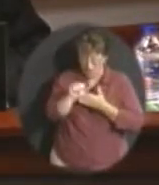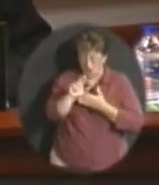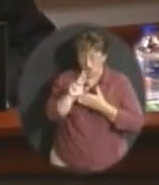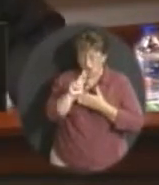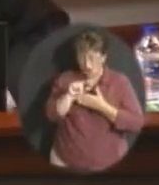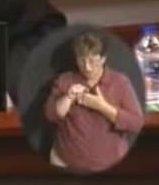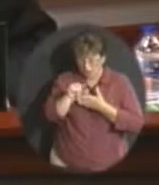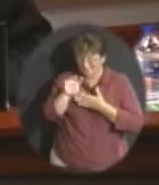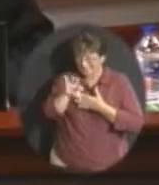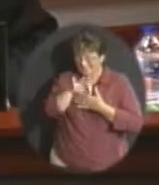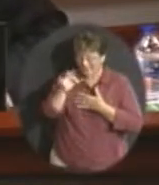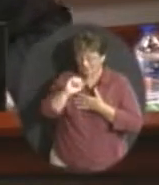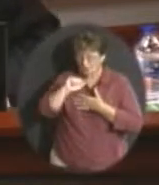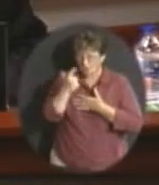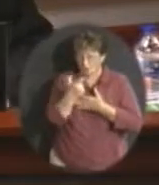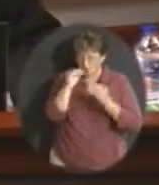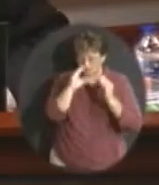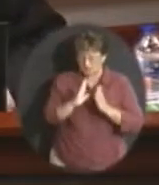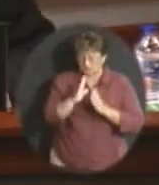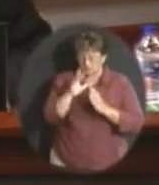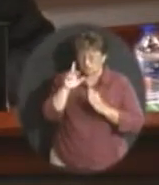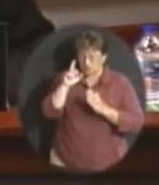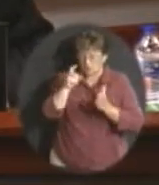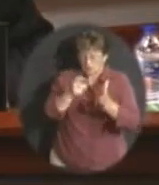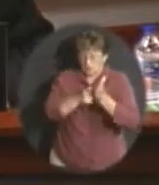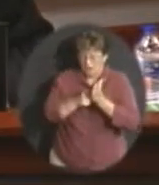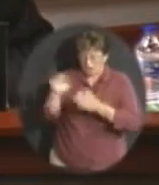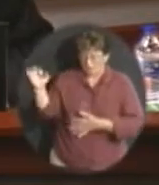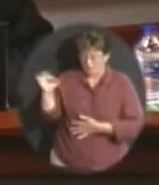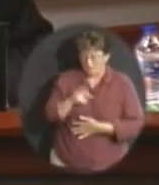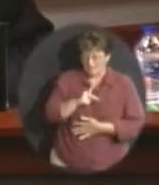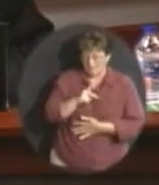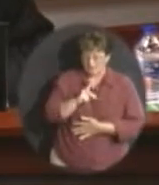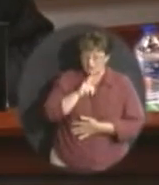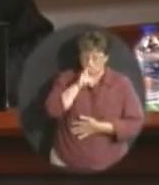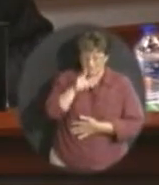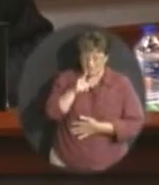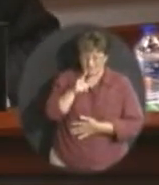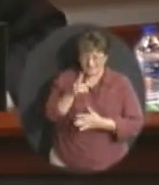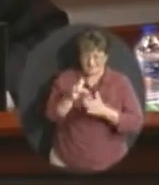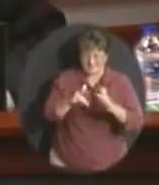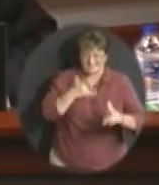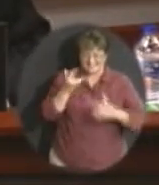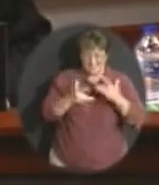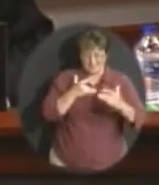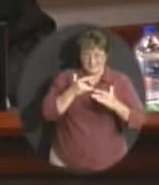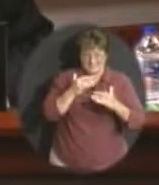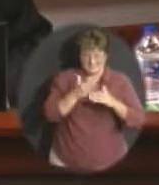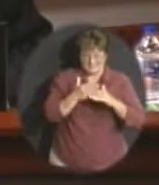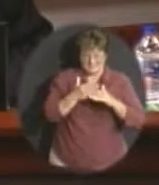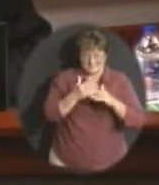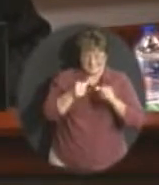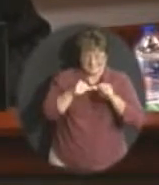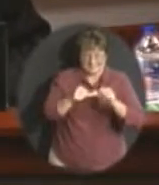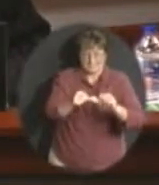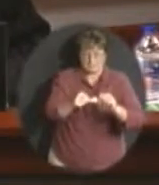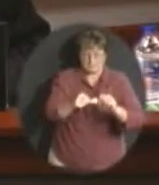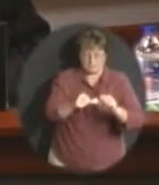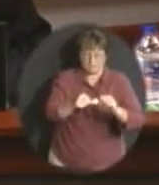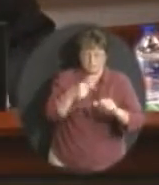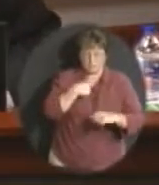staff. And then again, it continues to build and to get excitement from there. We start first day of school on the 15th